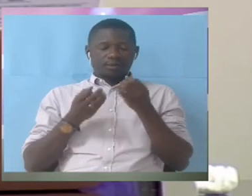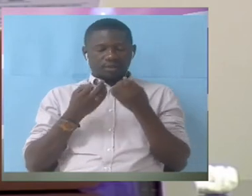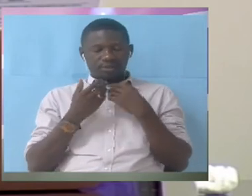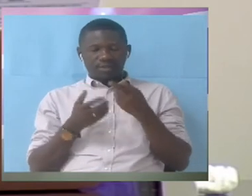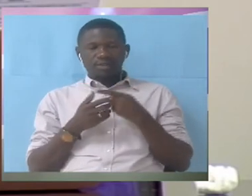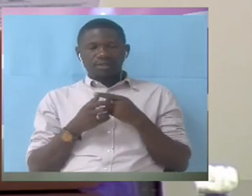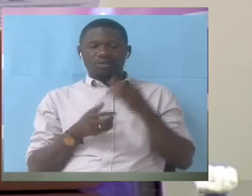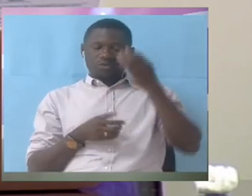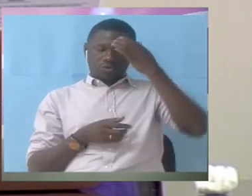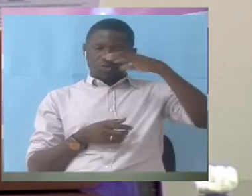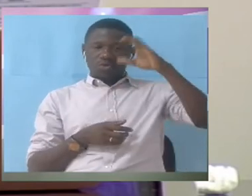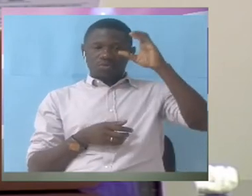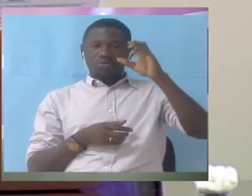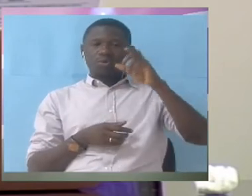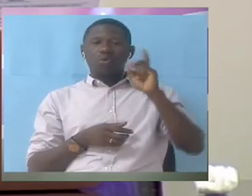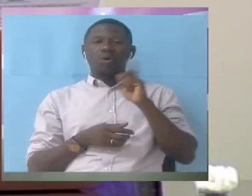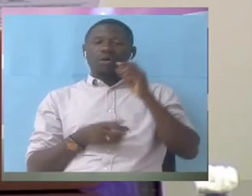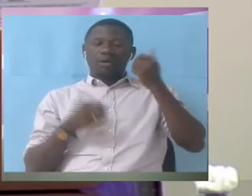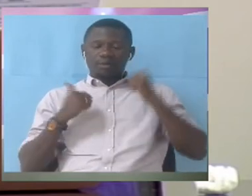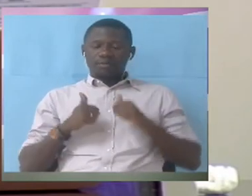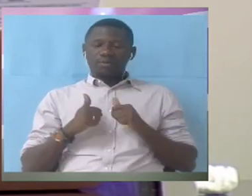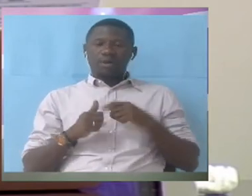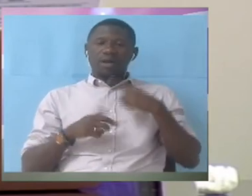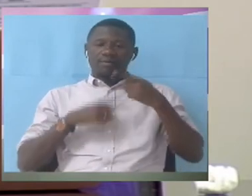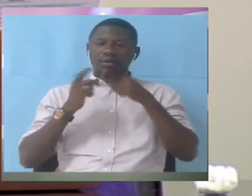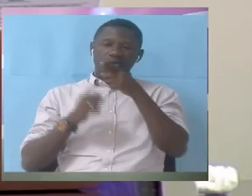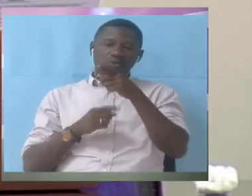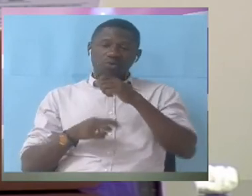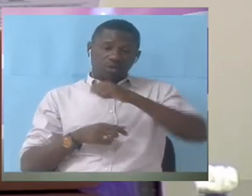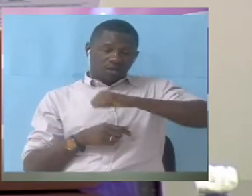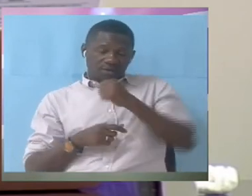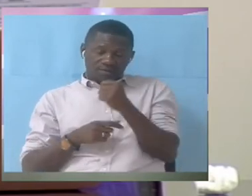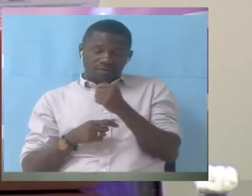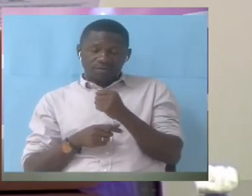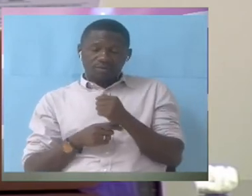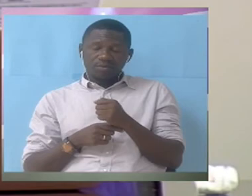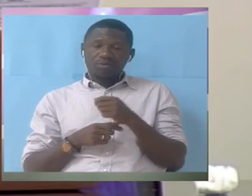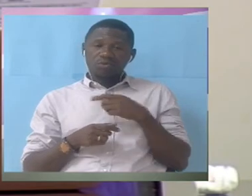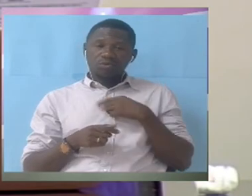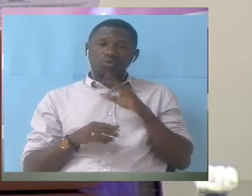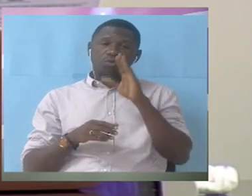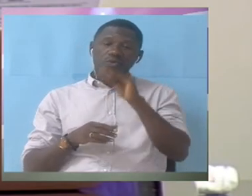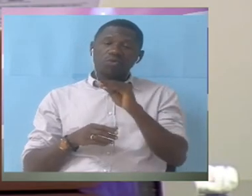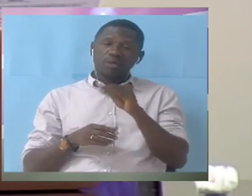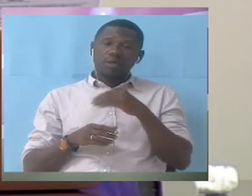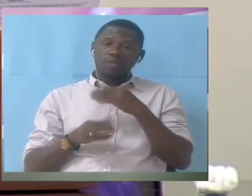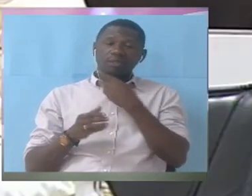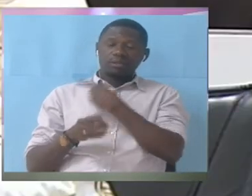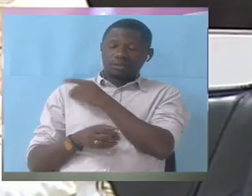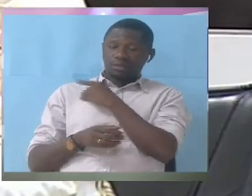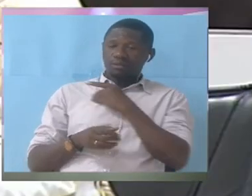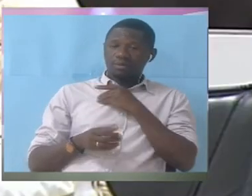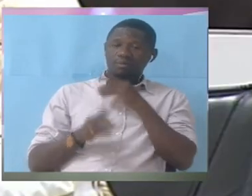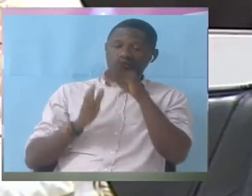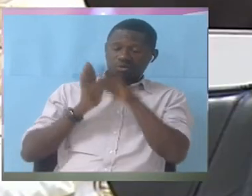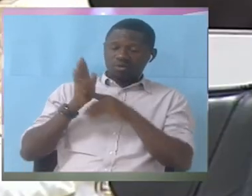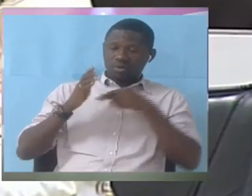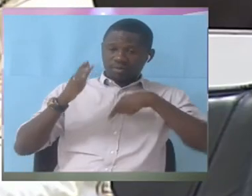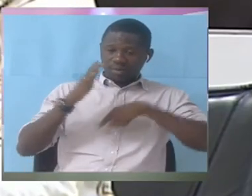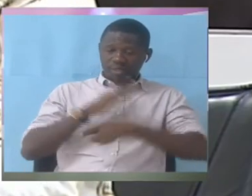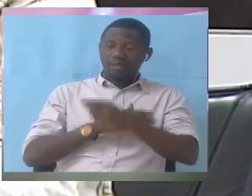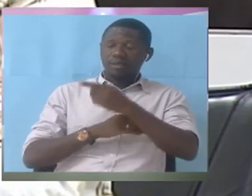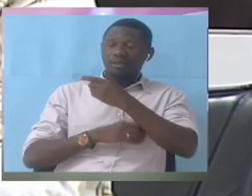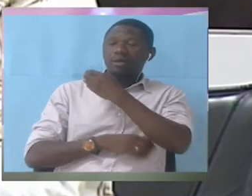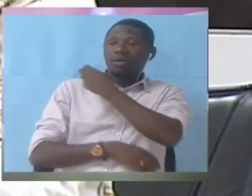happened next after you refused him access to practice this said treatment in the hospital? Legi waxnu bin ko